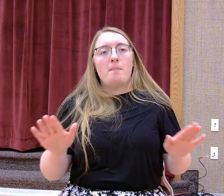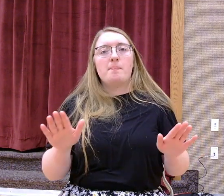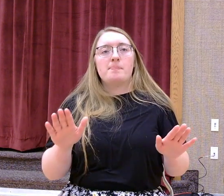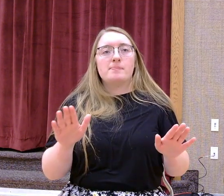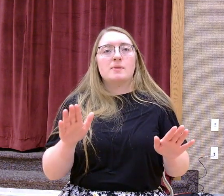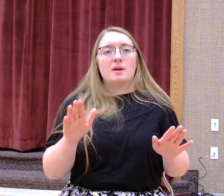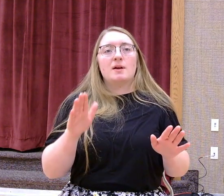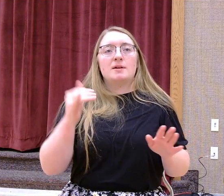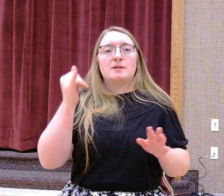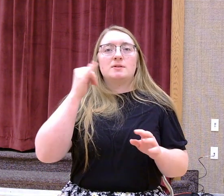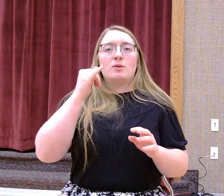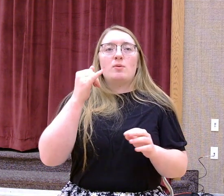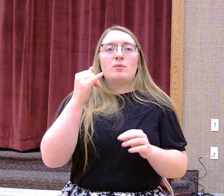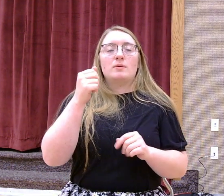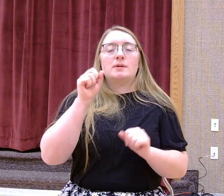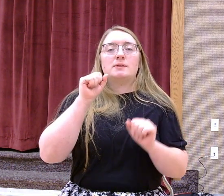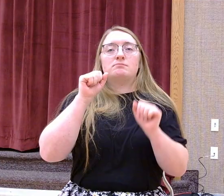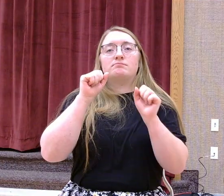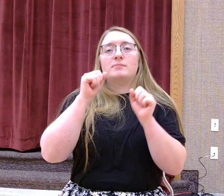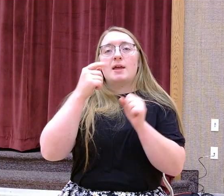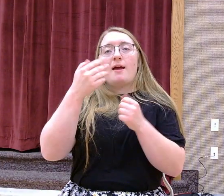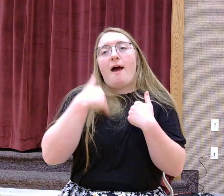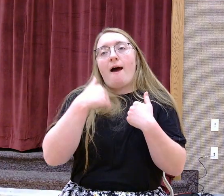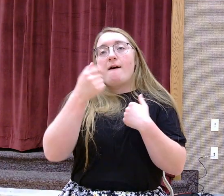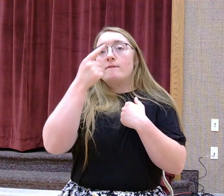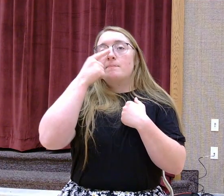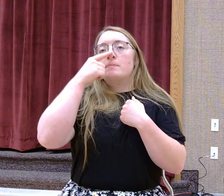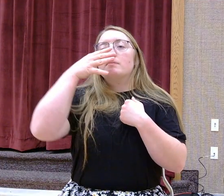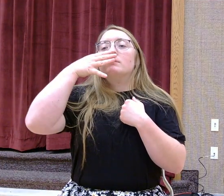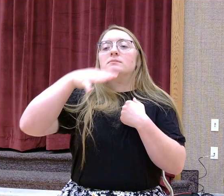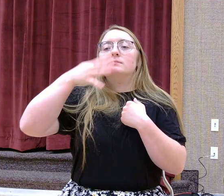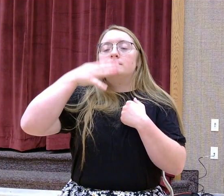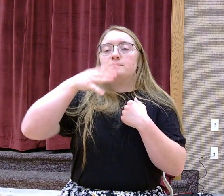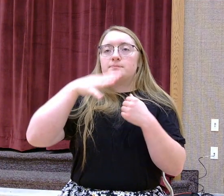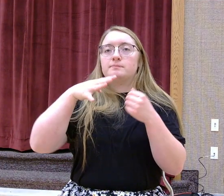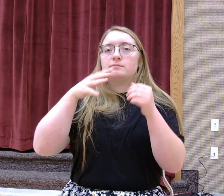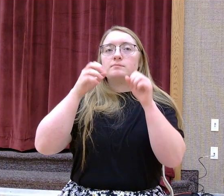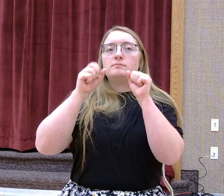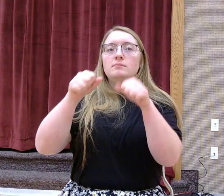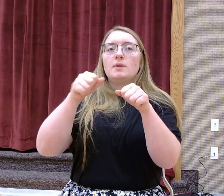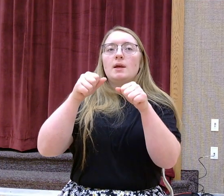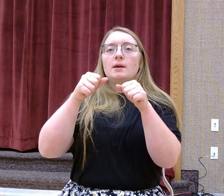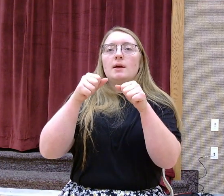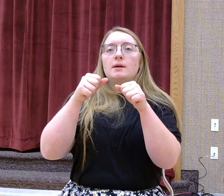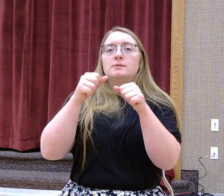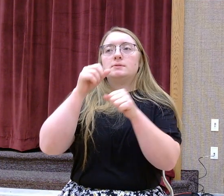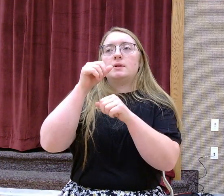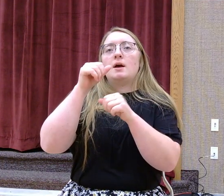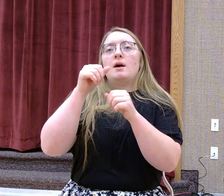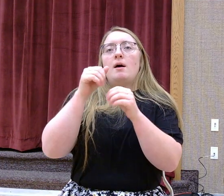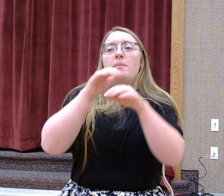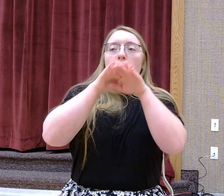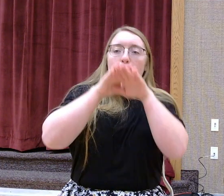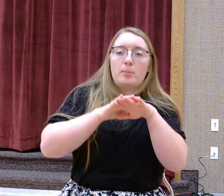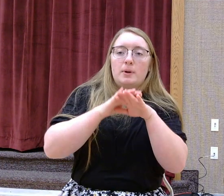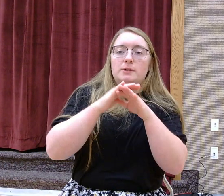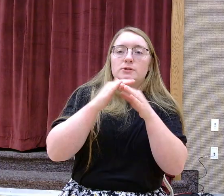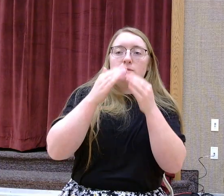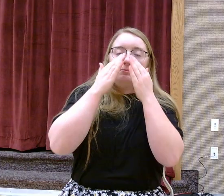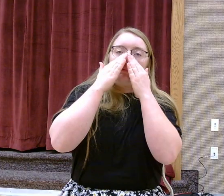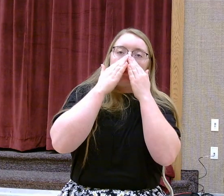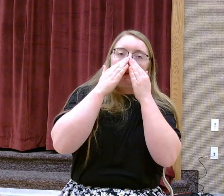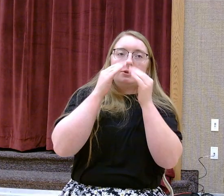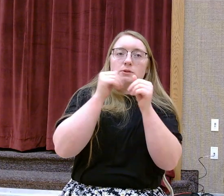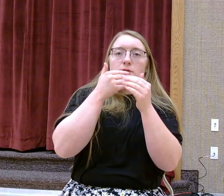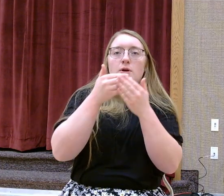Things like nosebleeds, if you can pack those, pressure, ice is always important sometimes. Obviously, you don't want to put ice in an